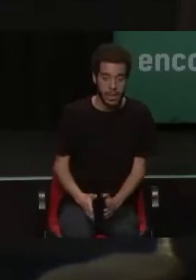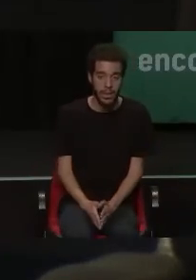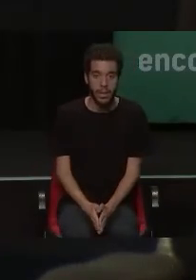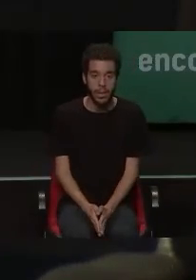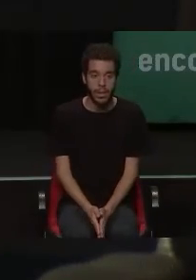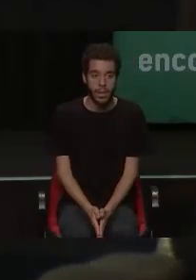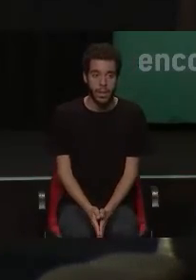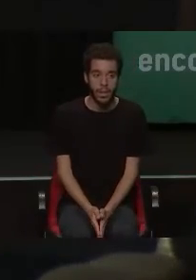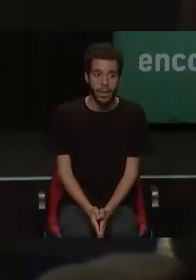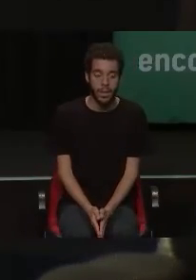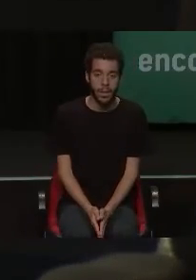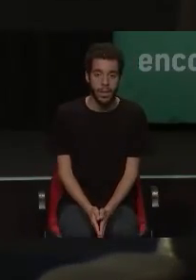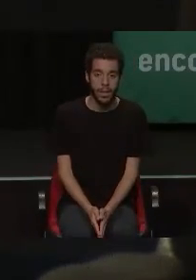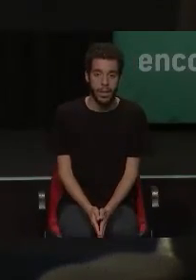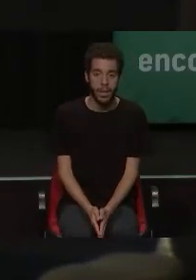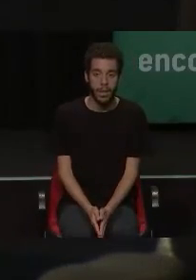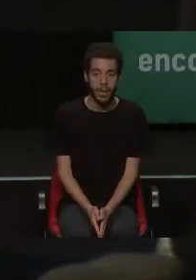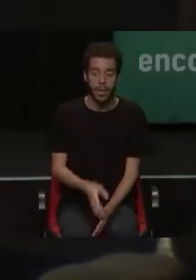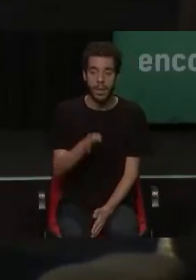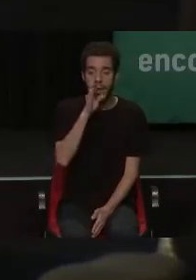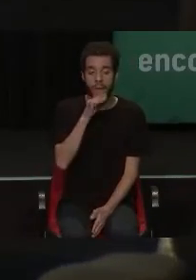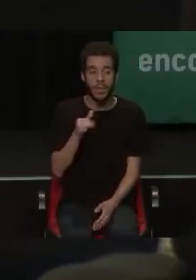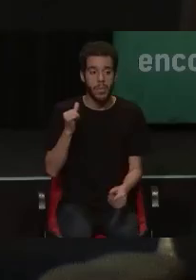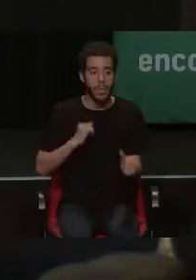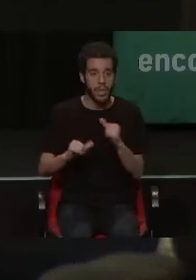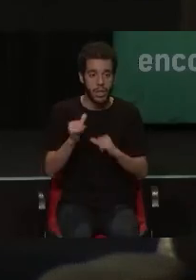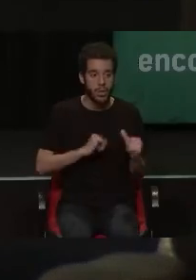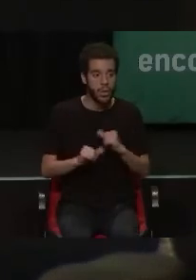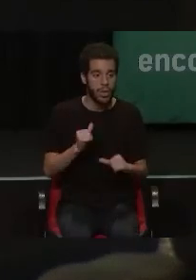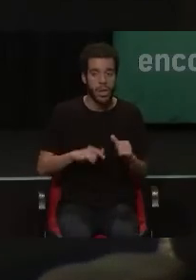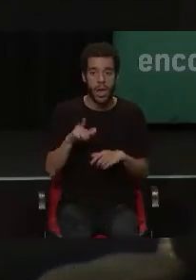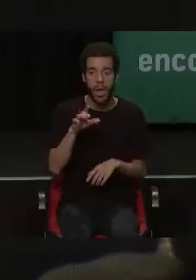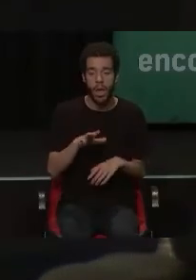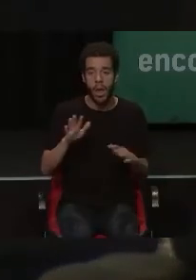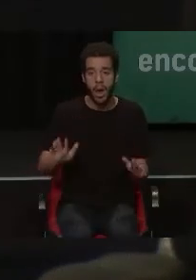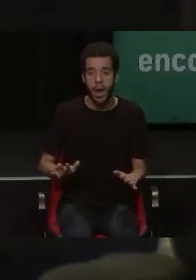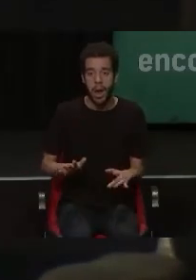being ill or being sick, or if they do surgery,